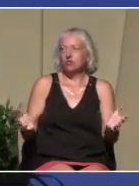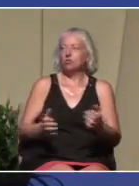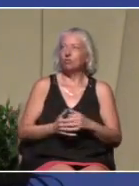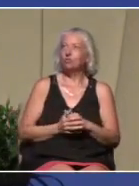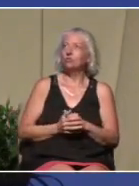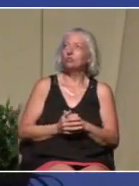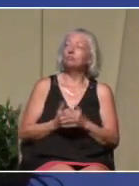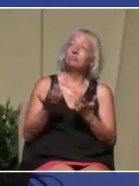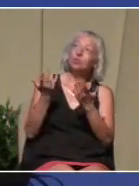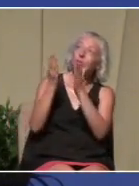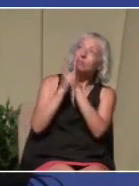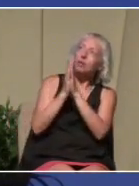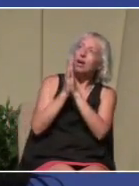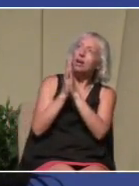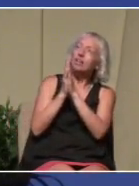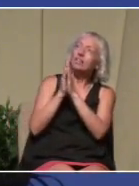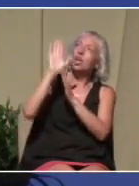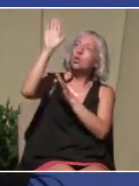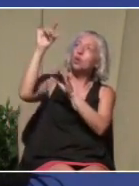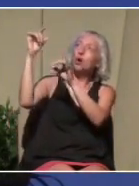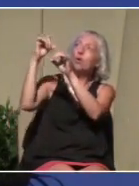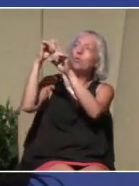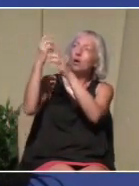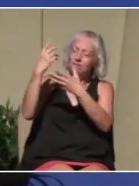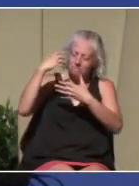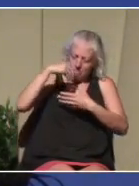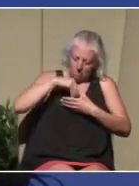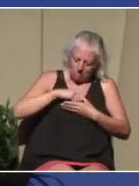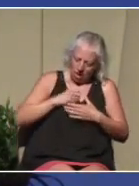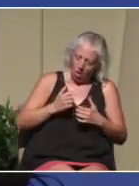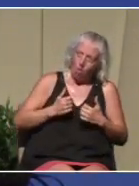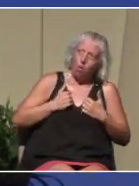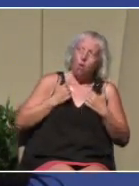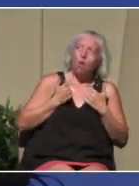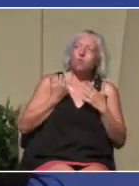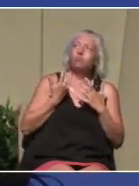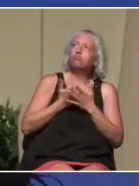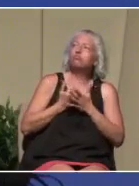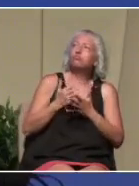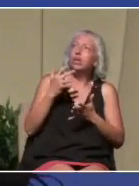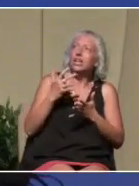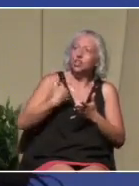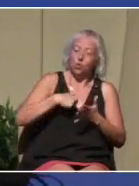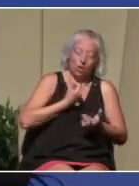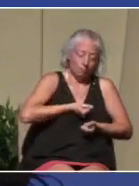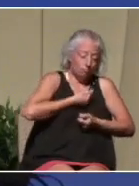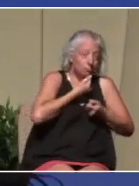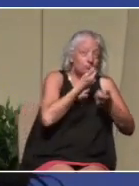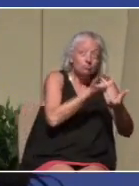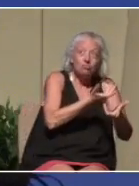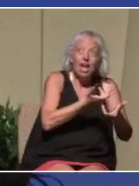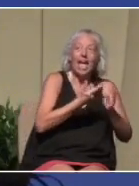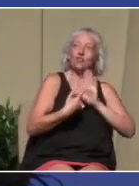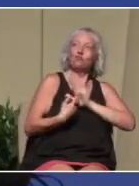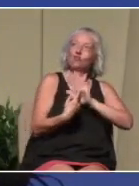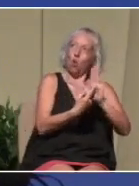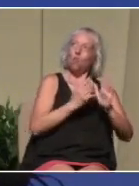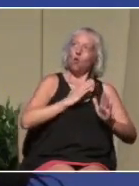pray, O God, that your word would dwell richly in us, that it would be on our lips and come out in our